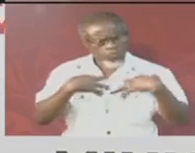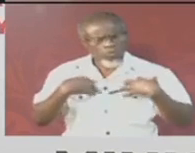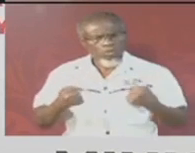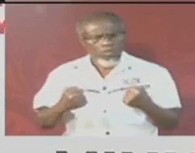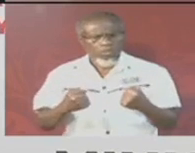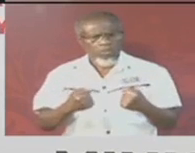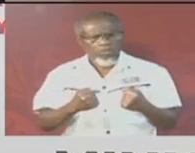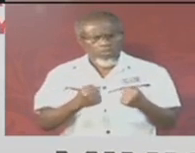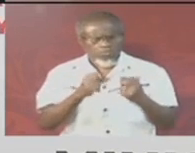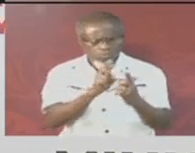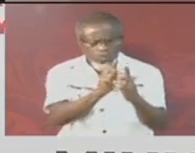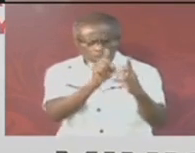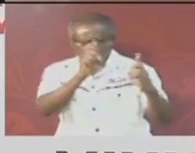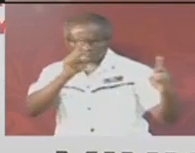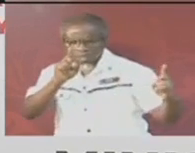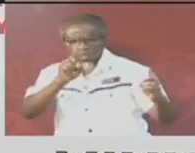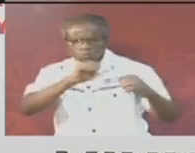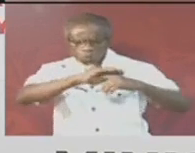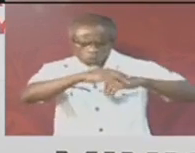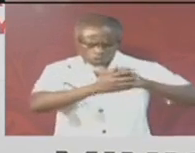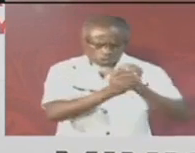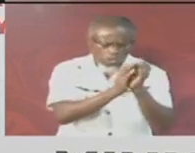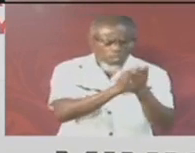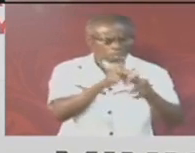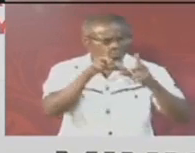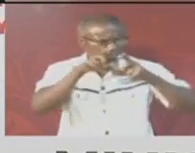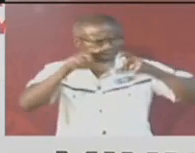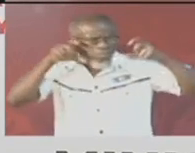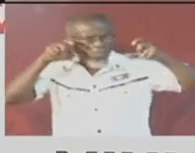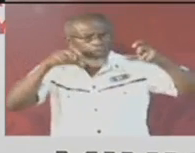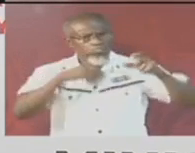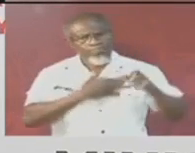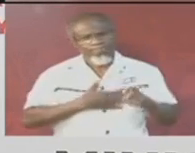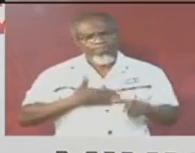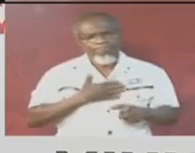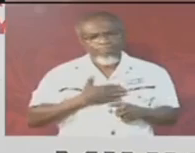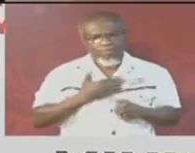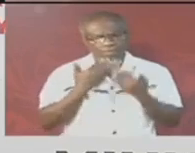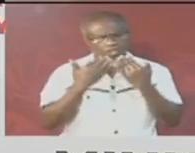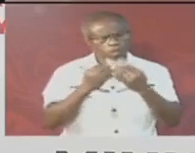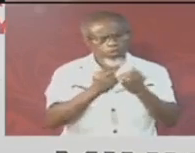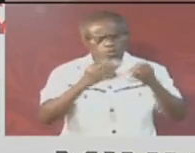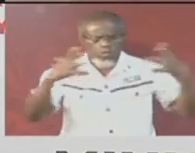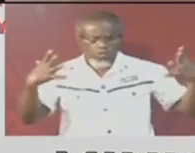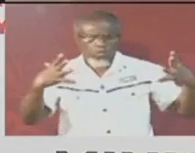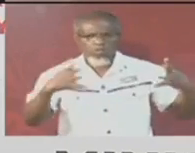watch your distance from others, and wear your mask. Thank you very much.